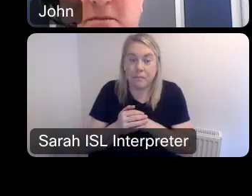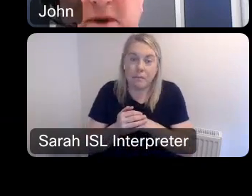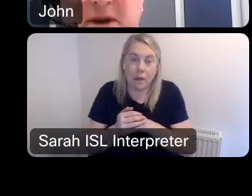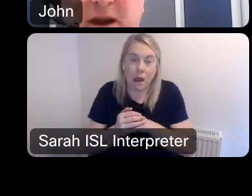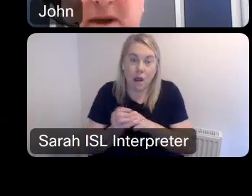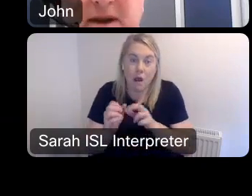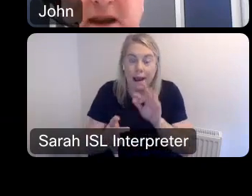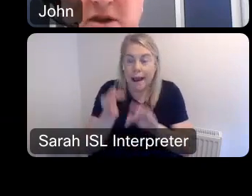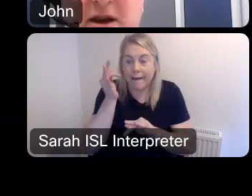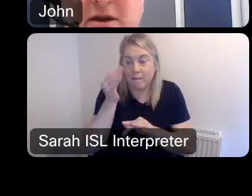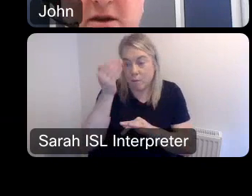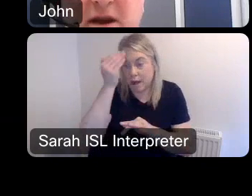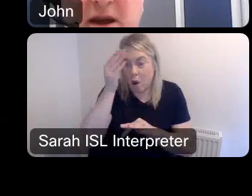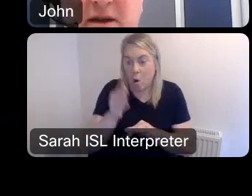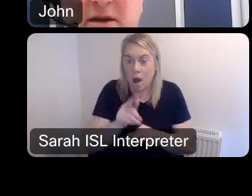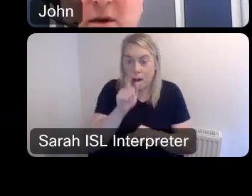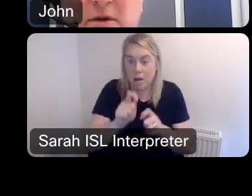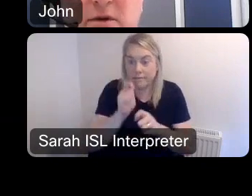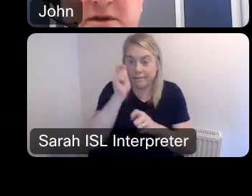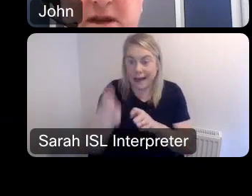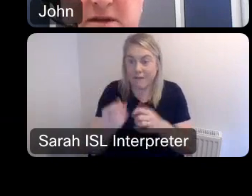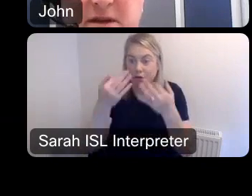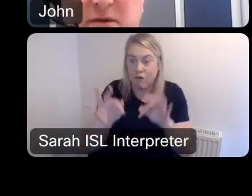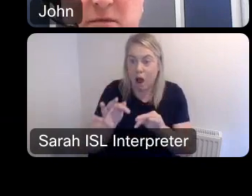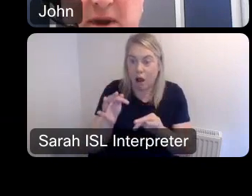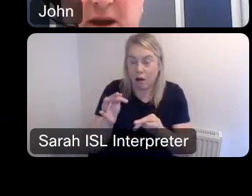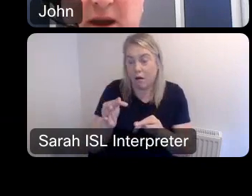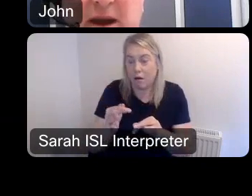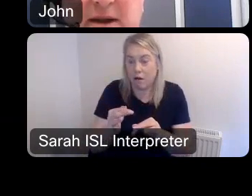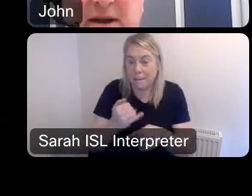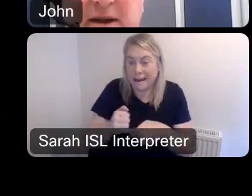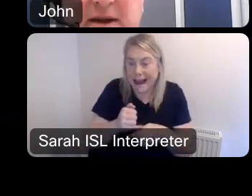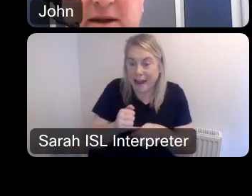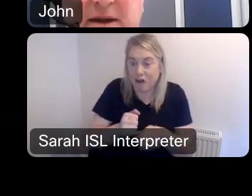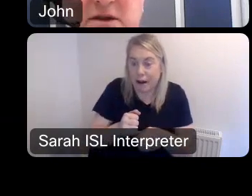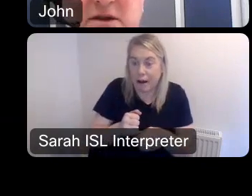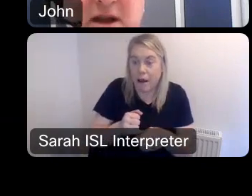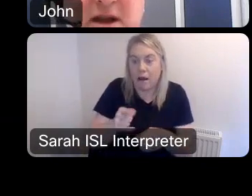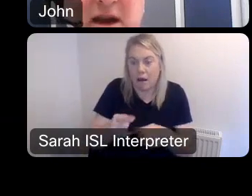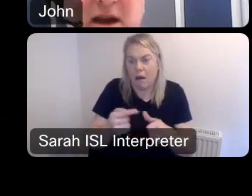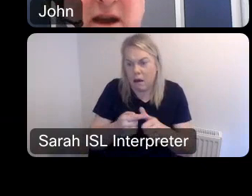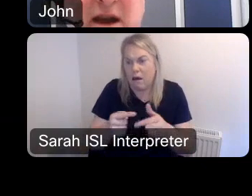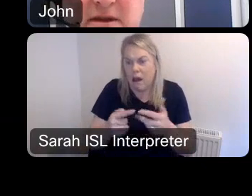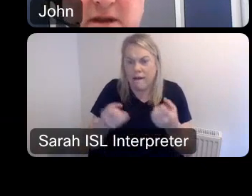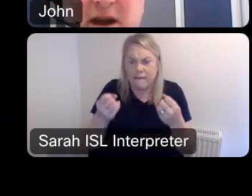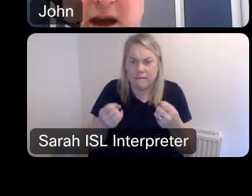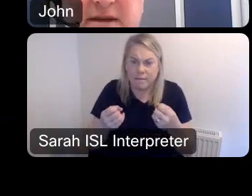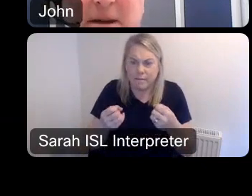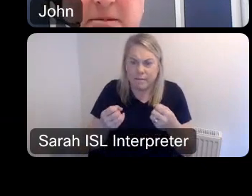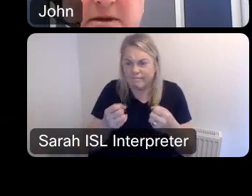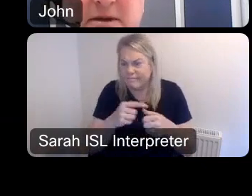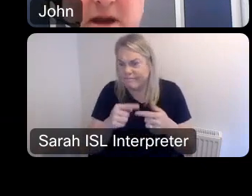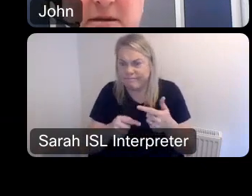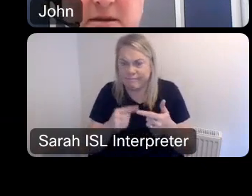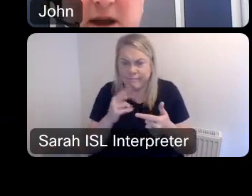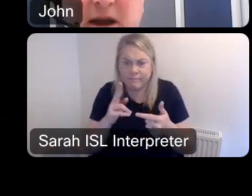to have been a medication error, all of those things I think would be indications that a notifiable incident